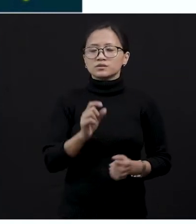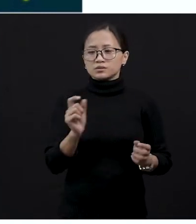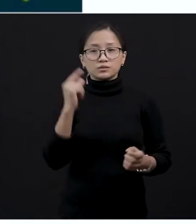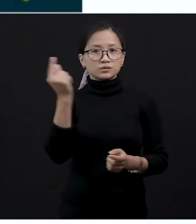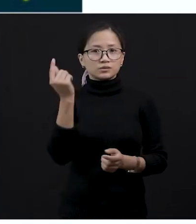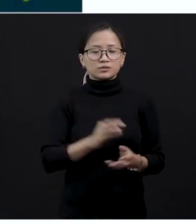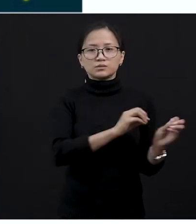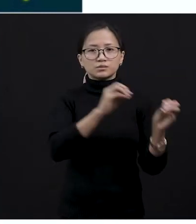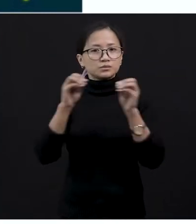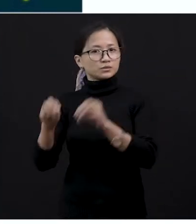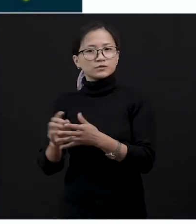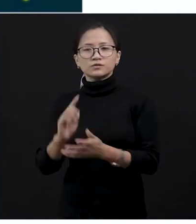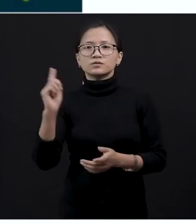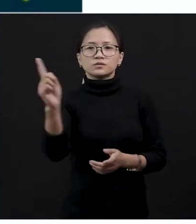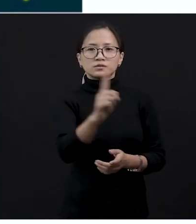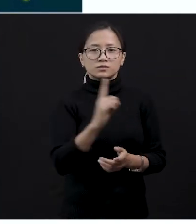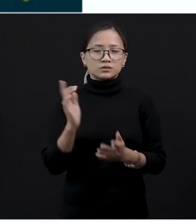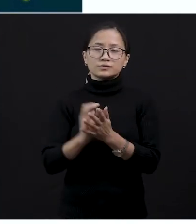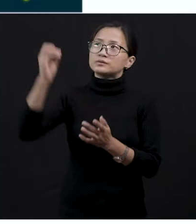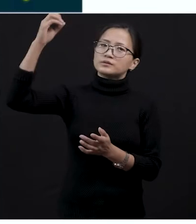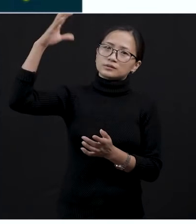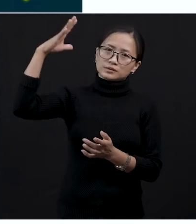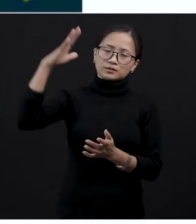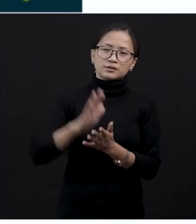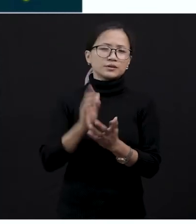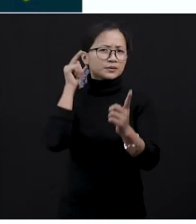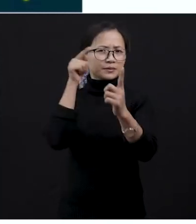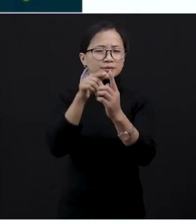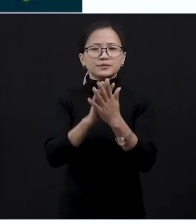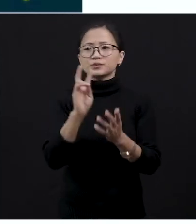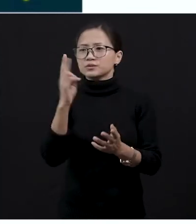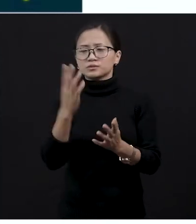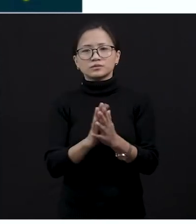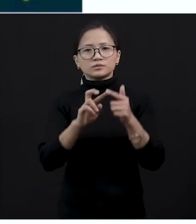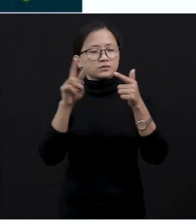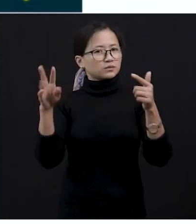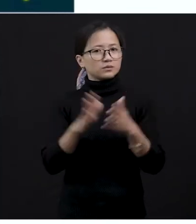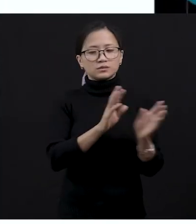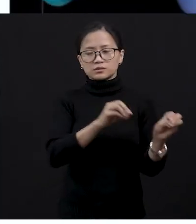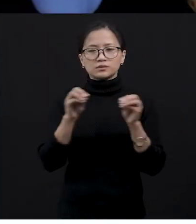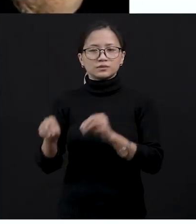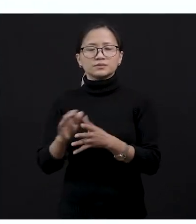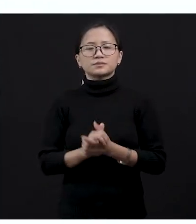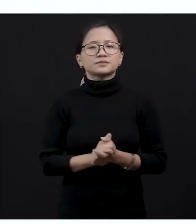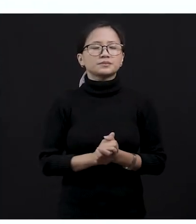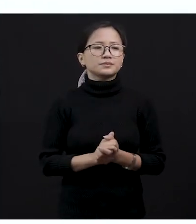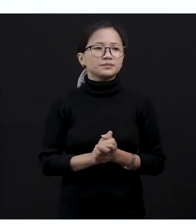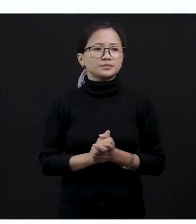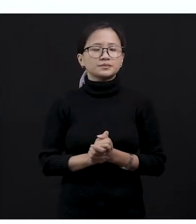to move around the sun. And there are mainly two main types of movement,